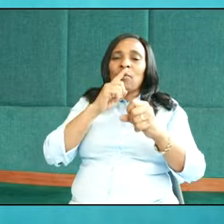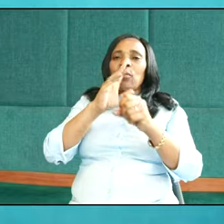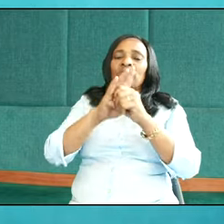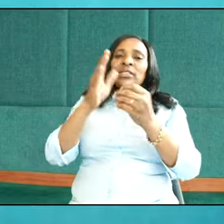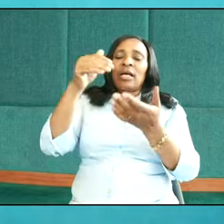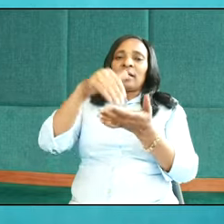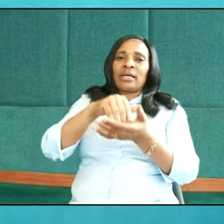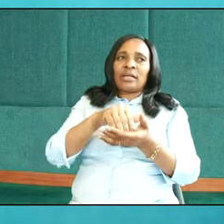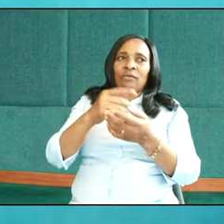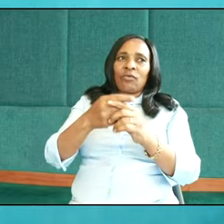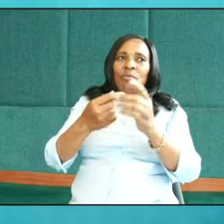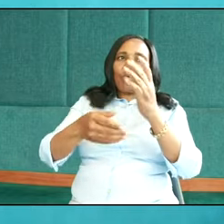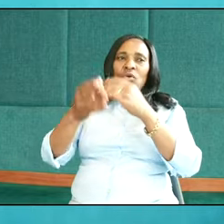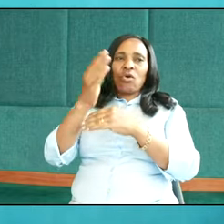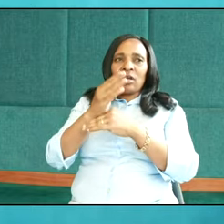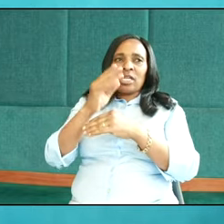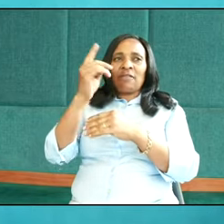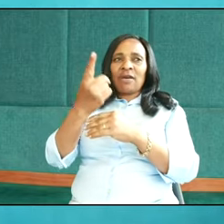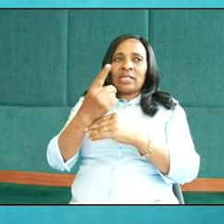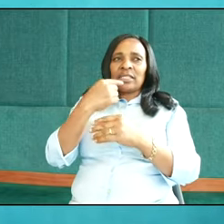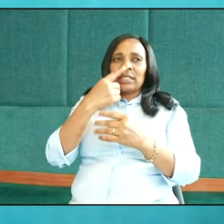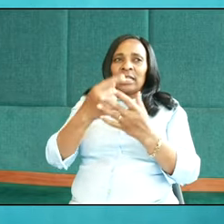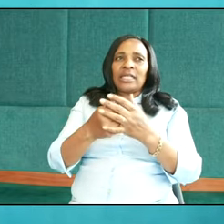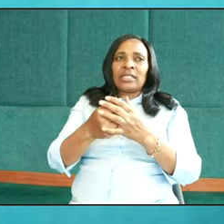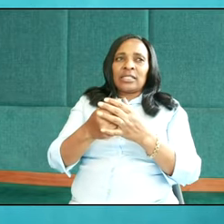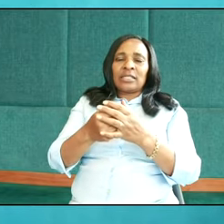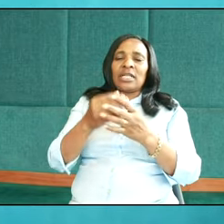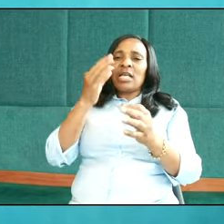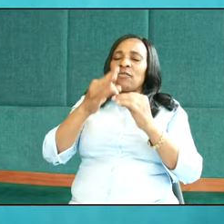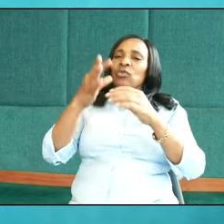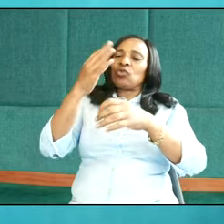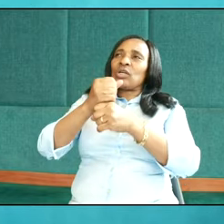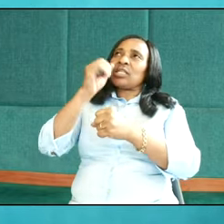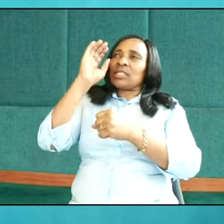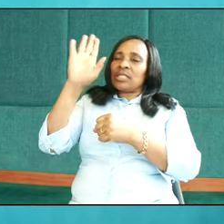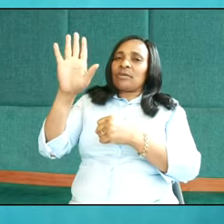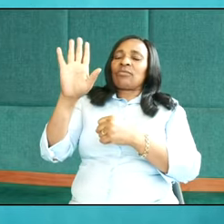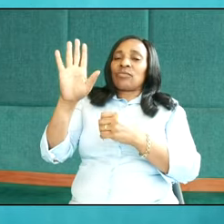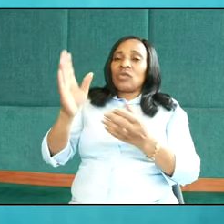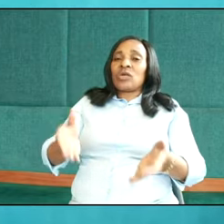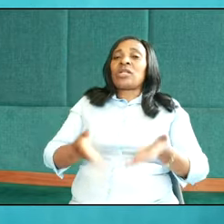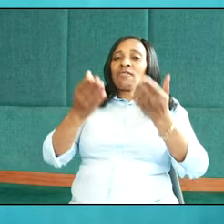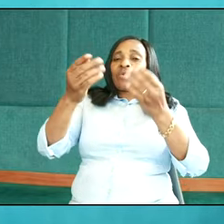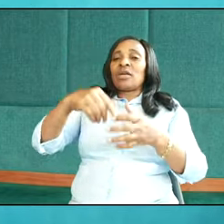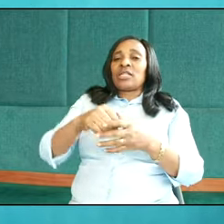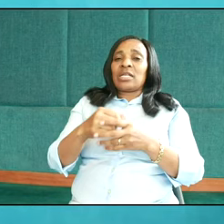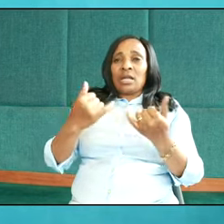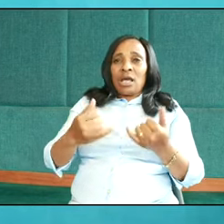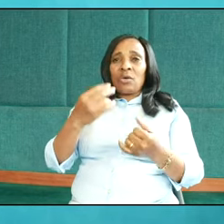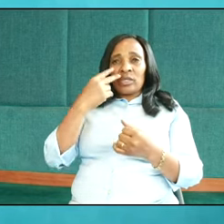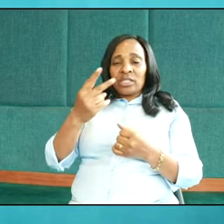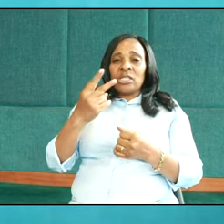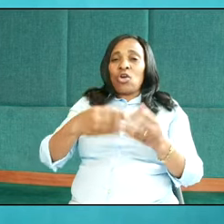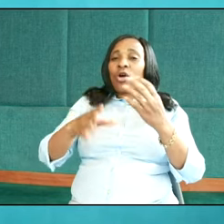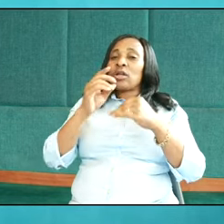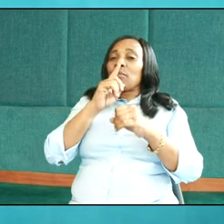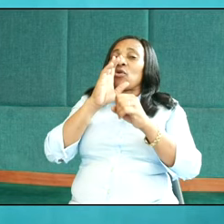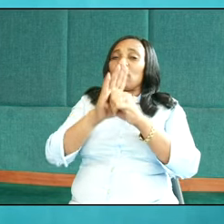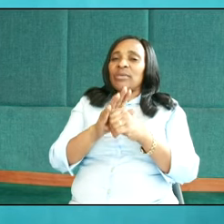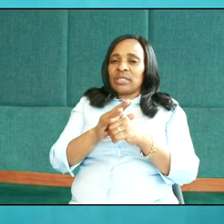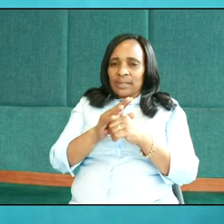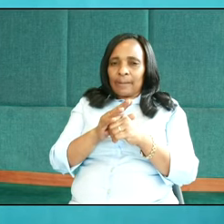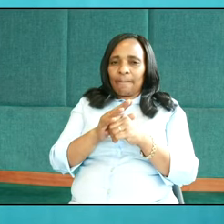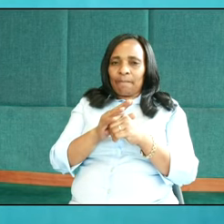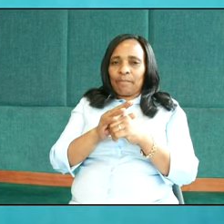again from God. Yeah. Like the first one where he says, if we trust in him, yeah, he lifts us. Now we see God promising to bring them